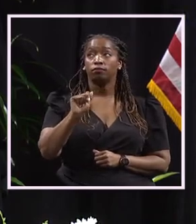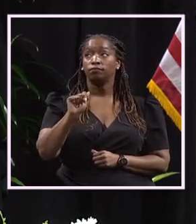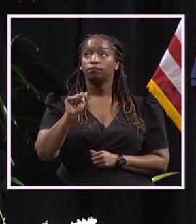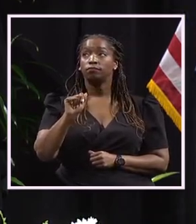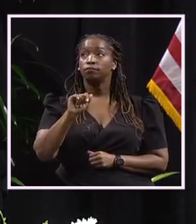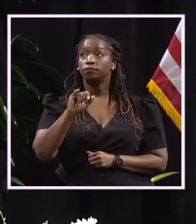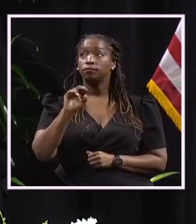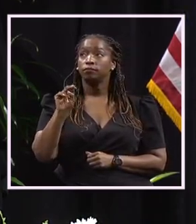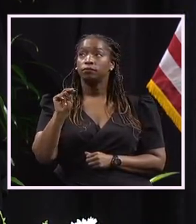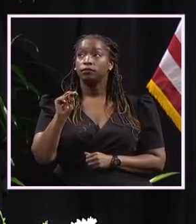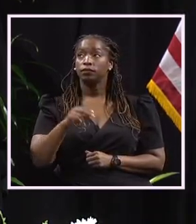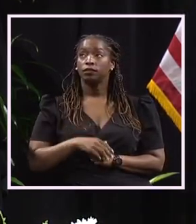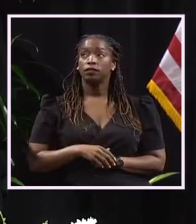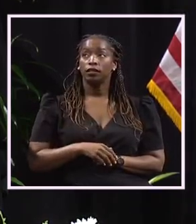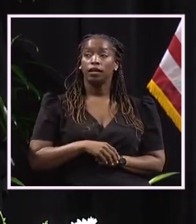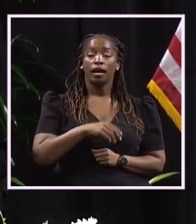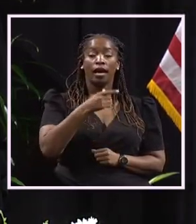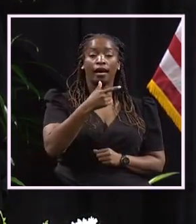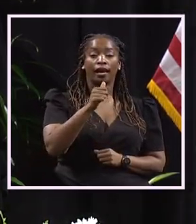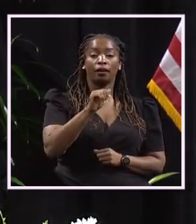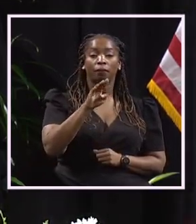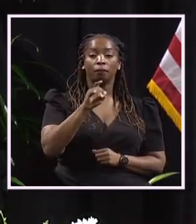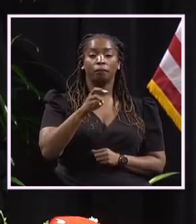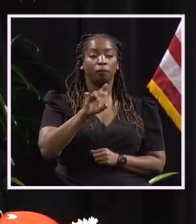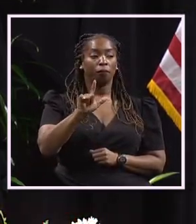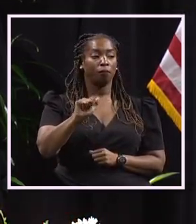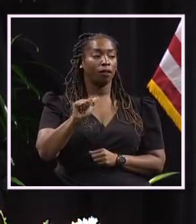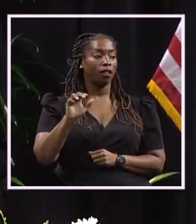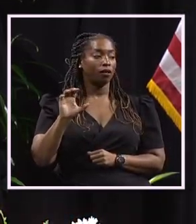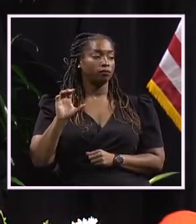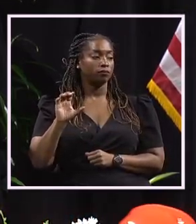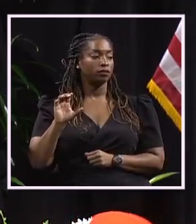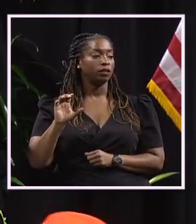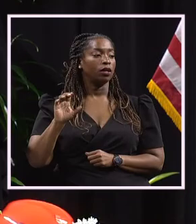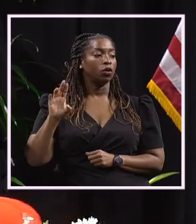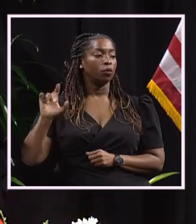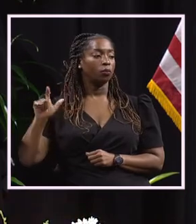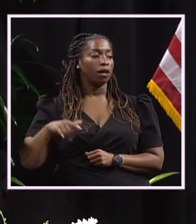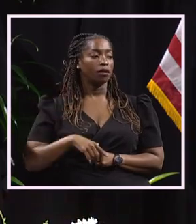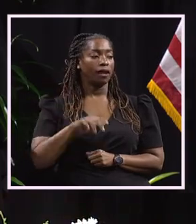Gabriel R. Longoria, cum laude. Adam G. Knippa.